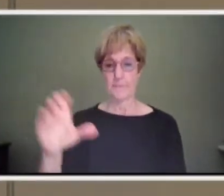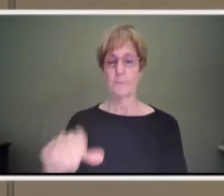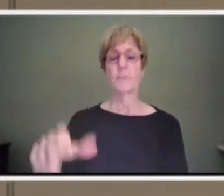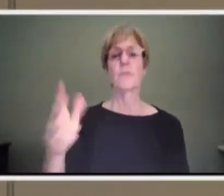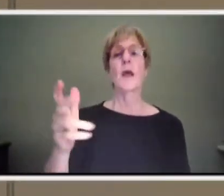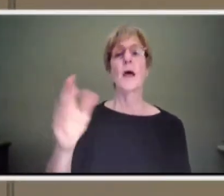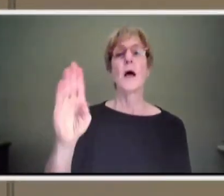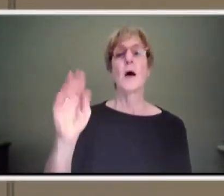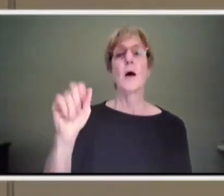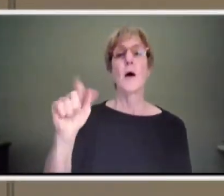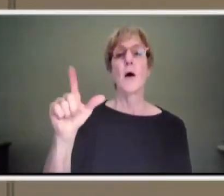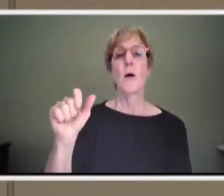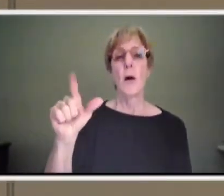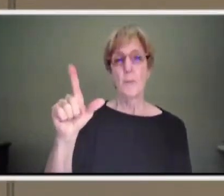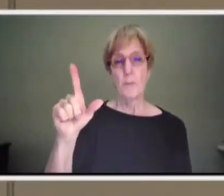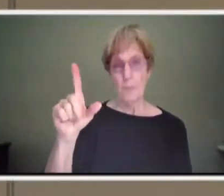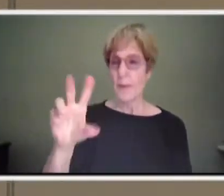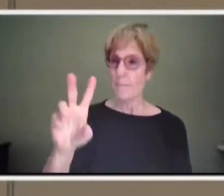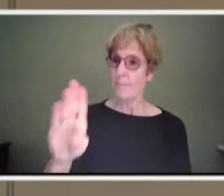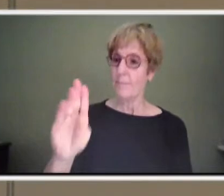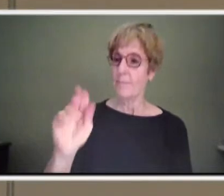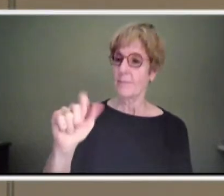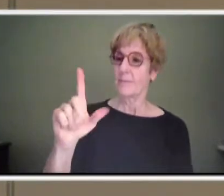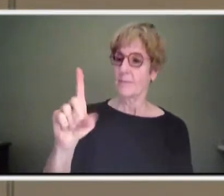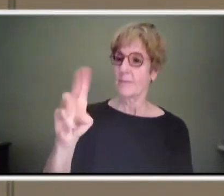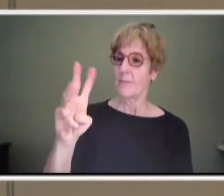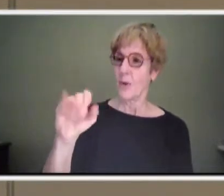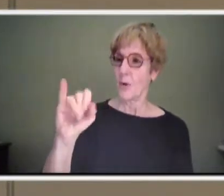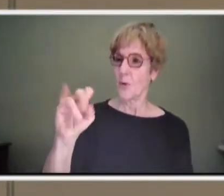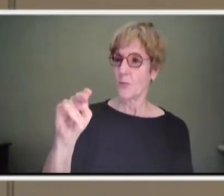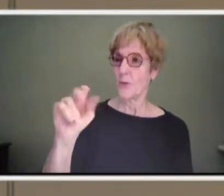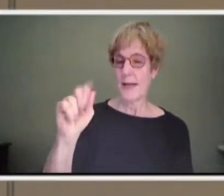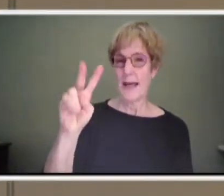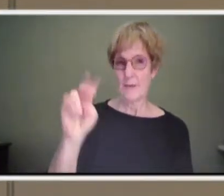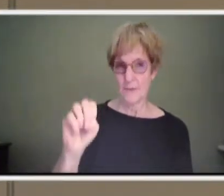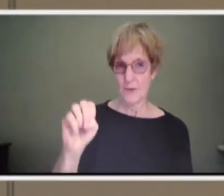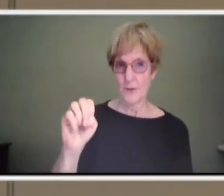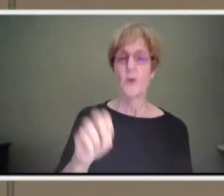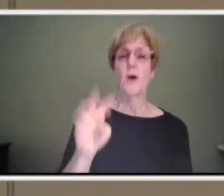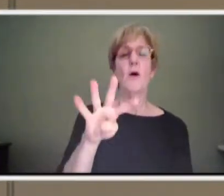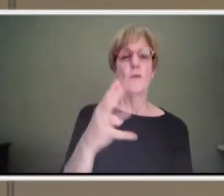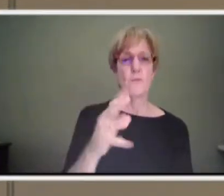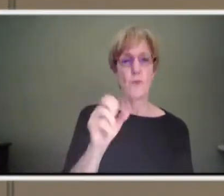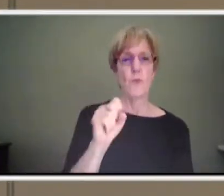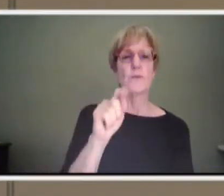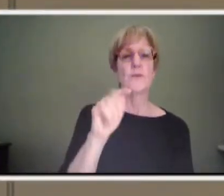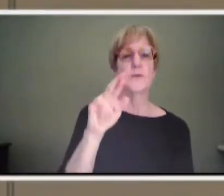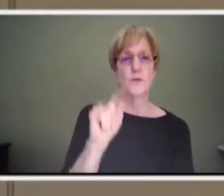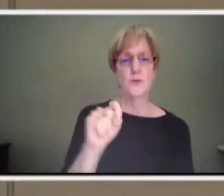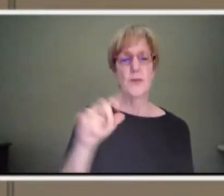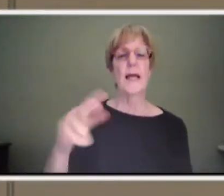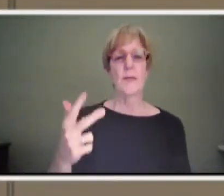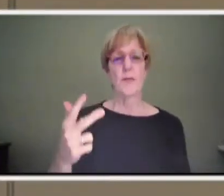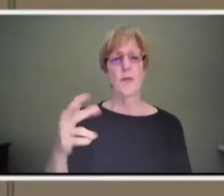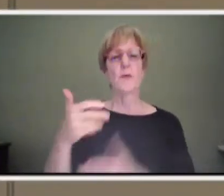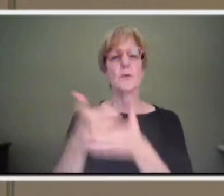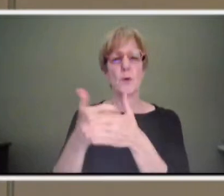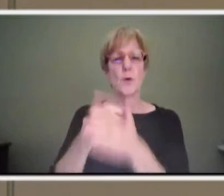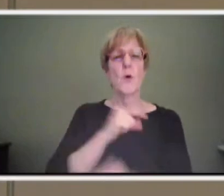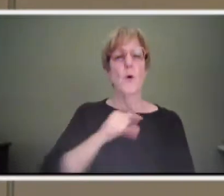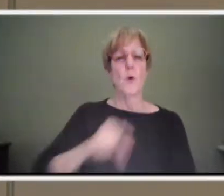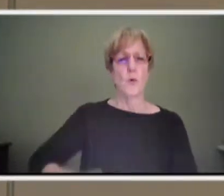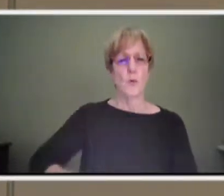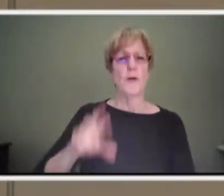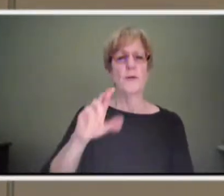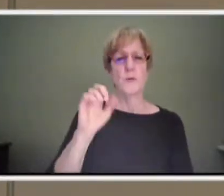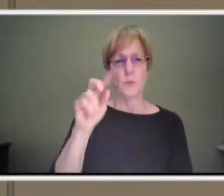Baldwin Avenue on the west side of East 4th Street and on the east side of East 3rd Street north of Queens Road in Council District